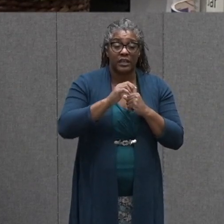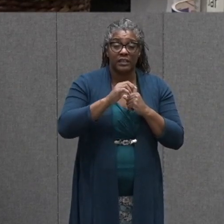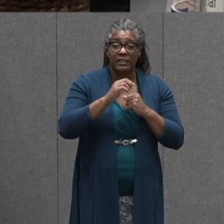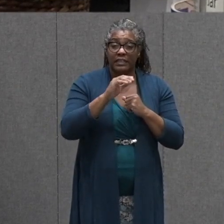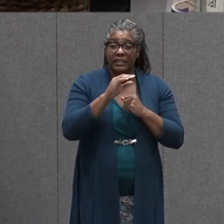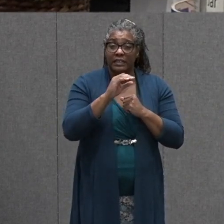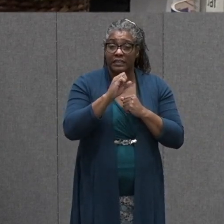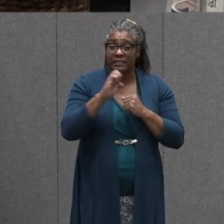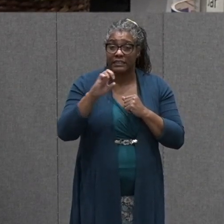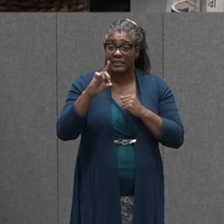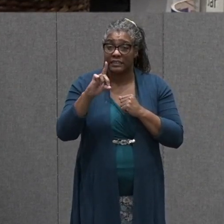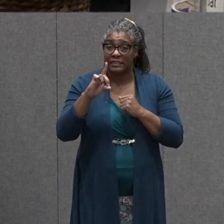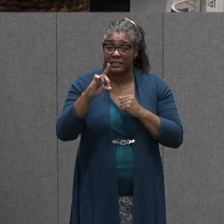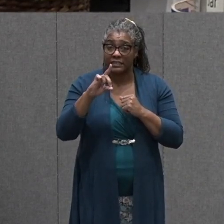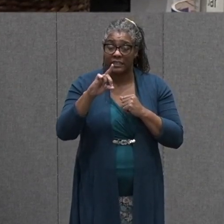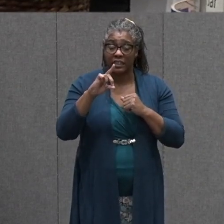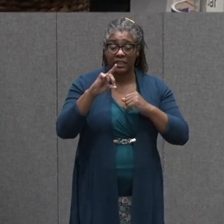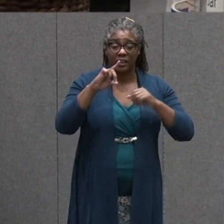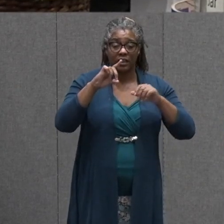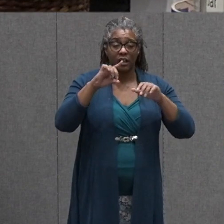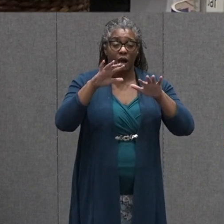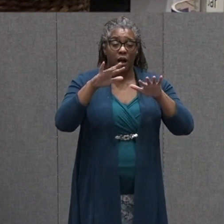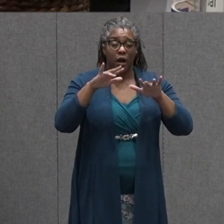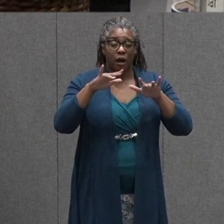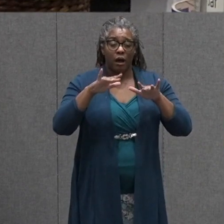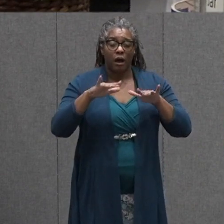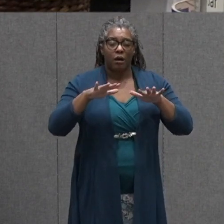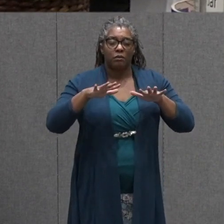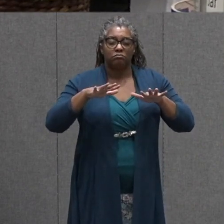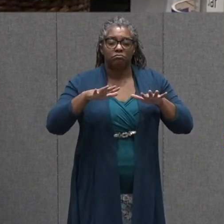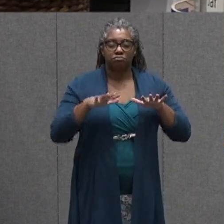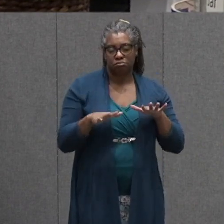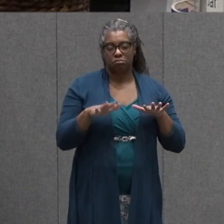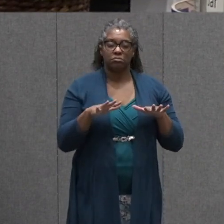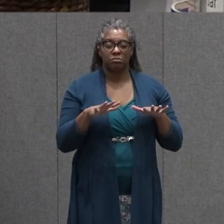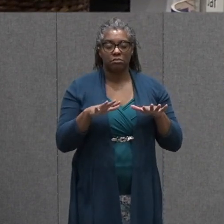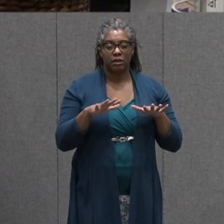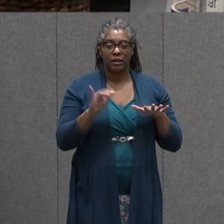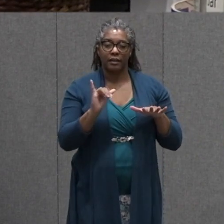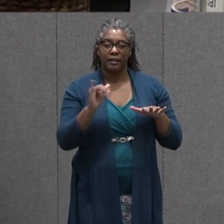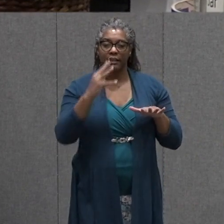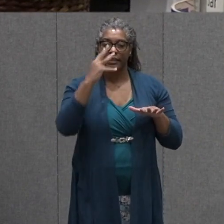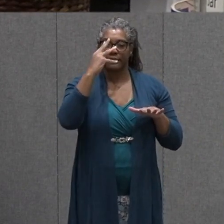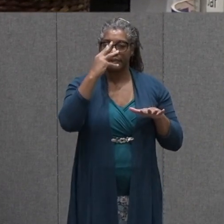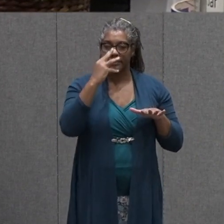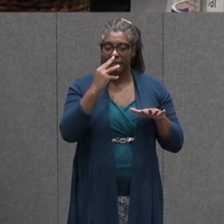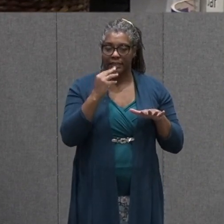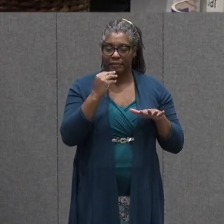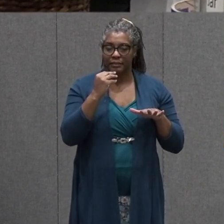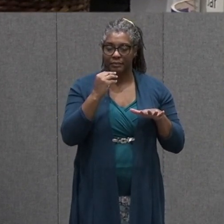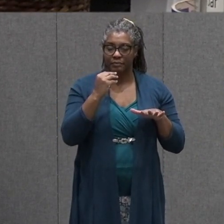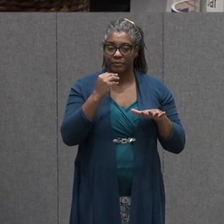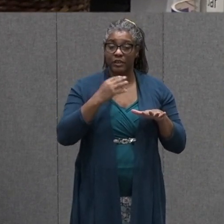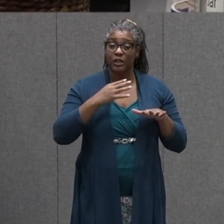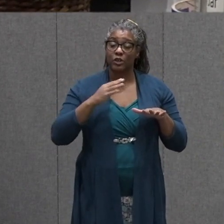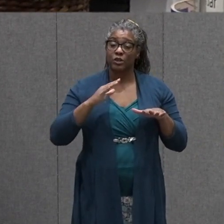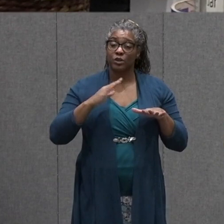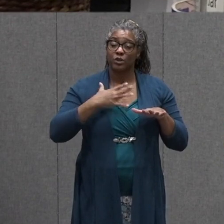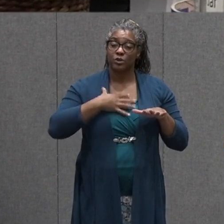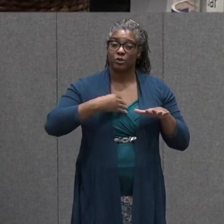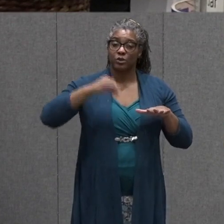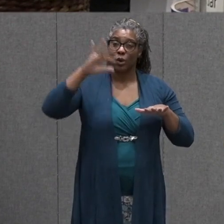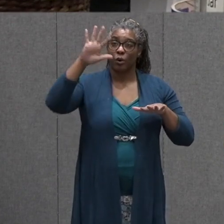of the meaning of a word, we can look at the whole sentence. We can look at a sentence around a word and think, what do I think